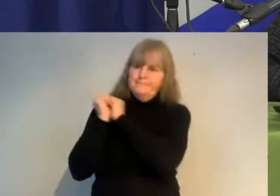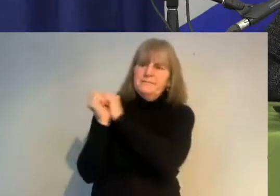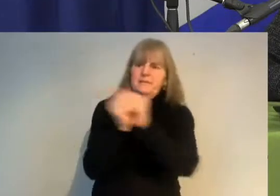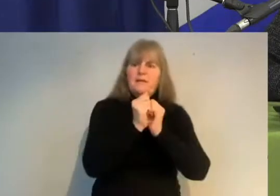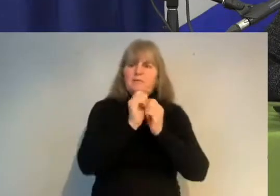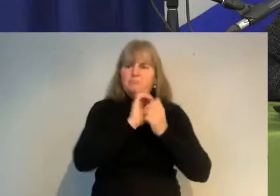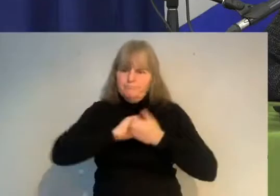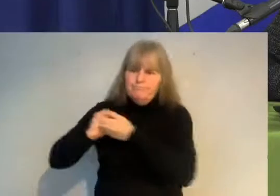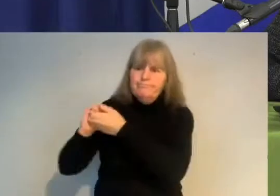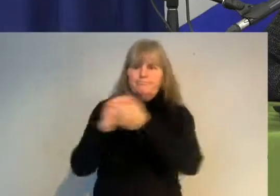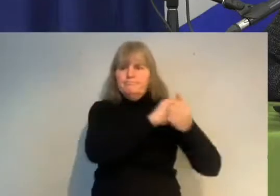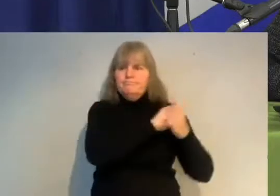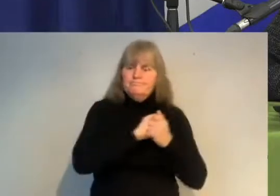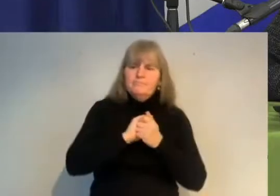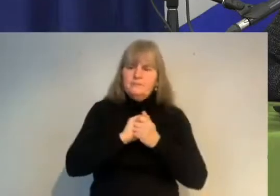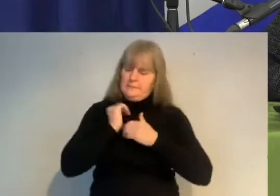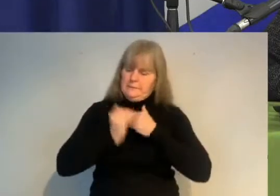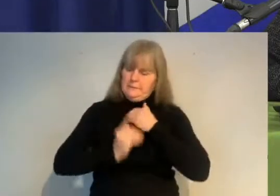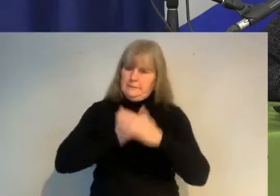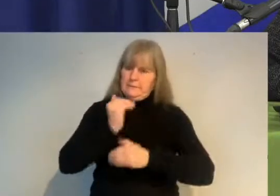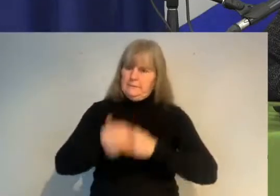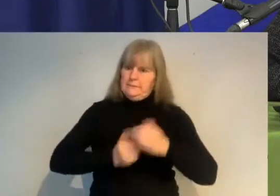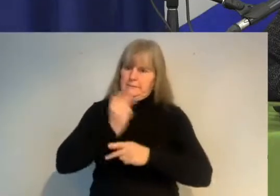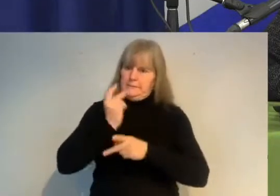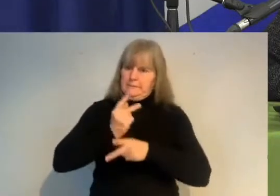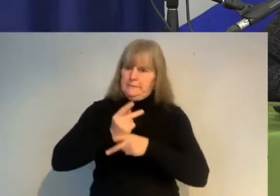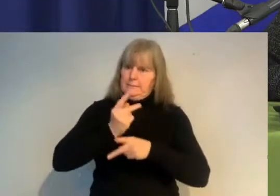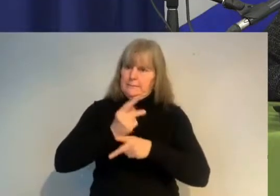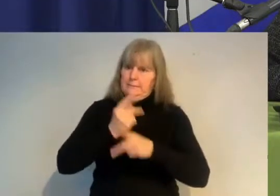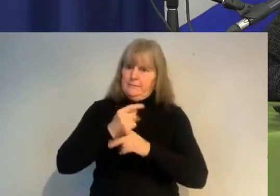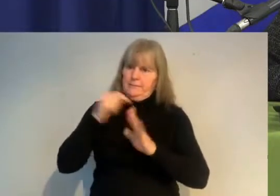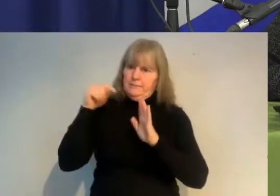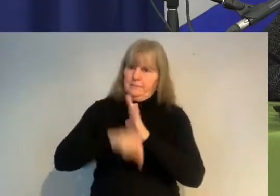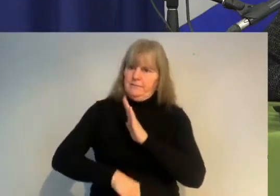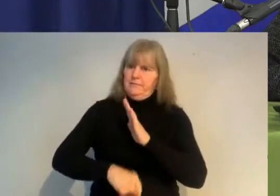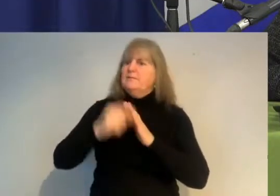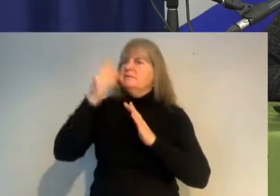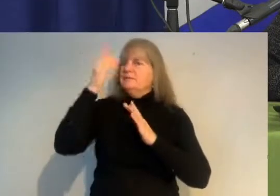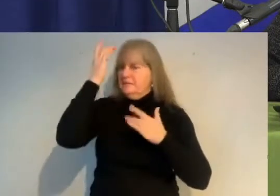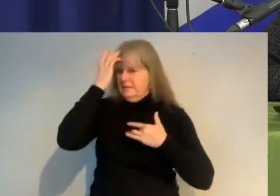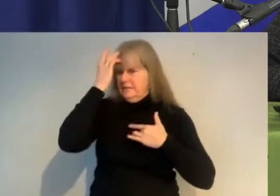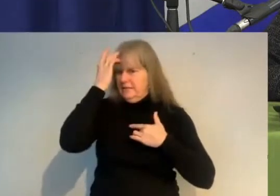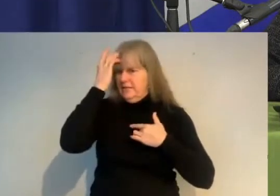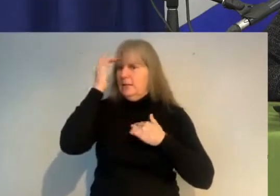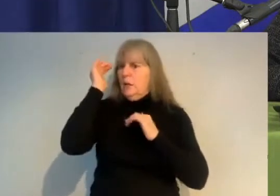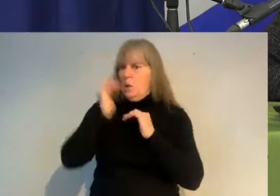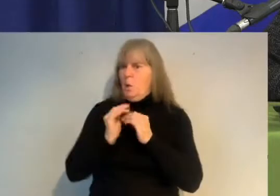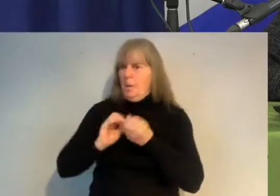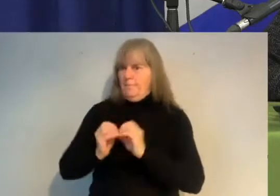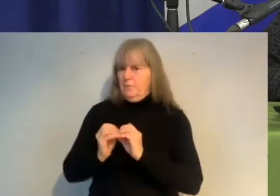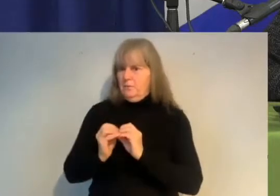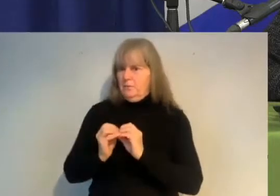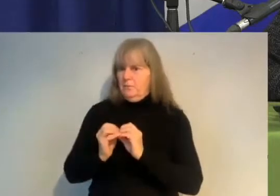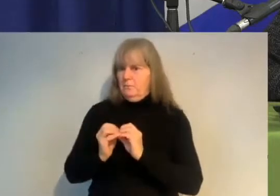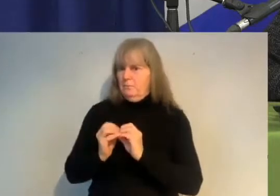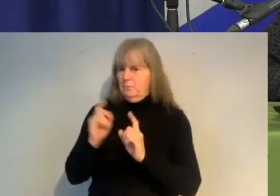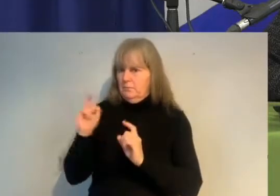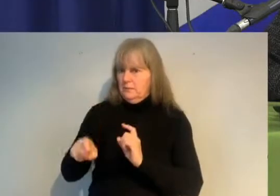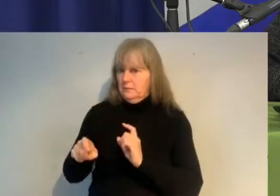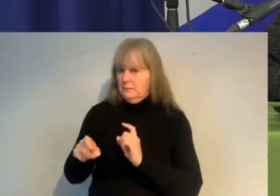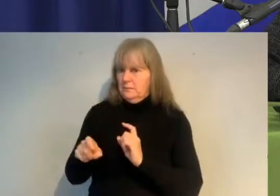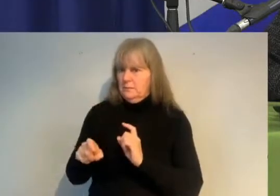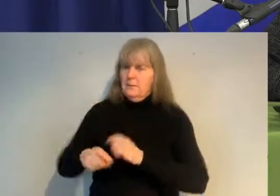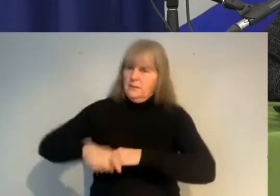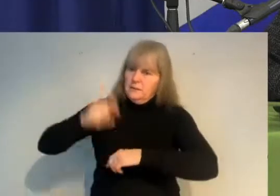take to keep severe cases as low as possible. It's time to get our